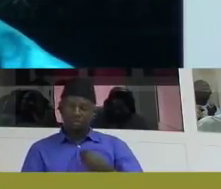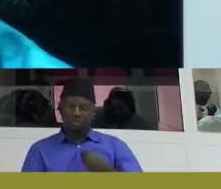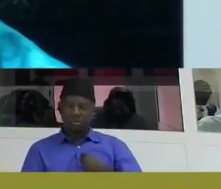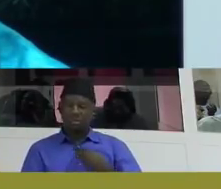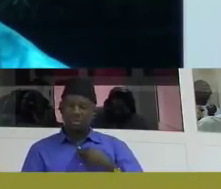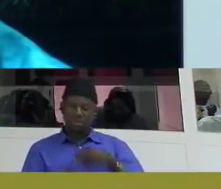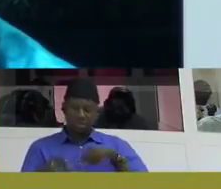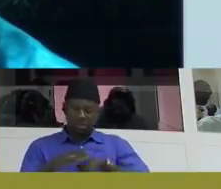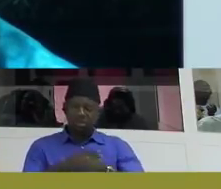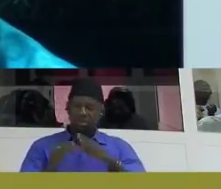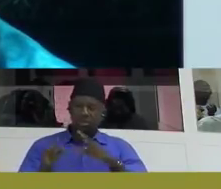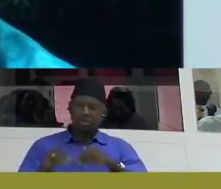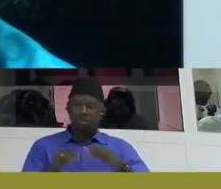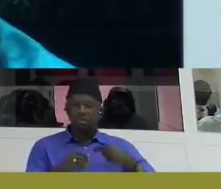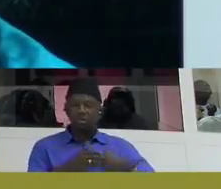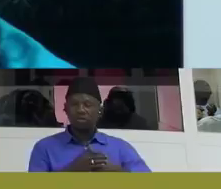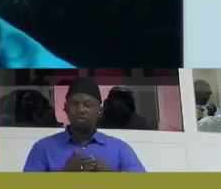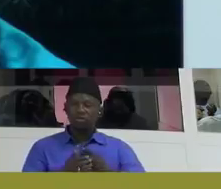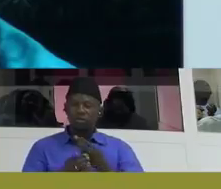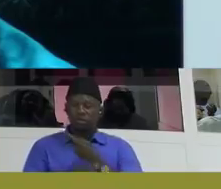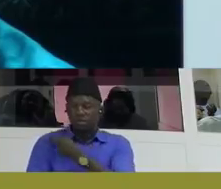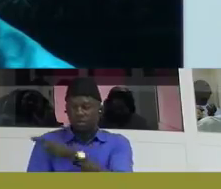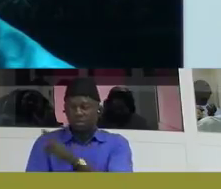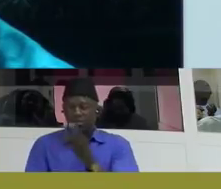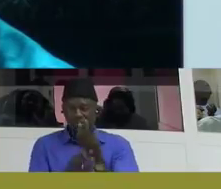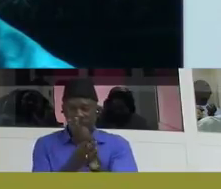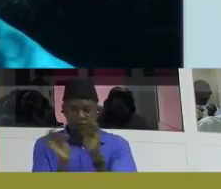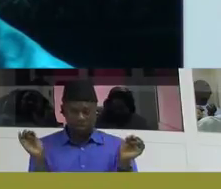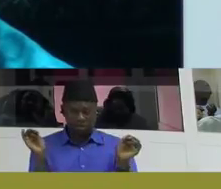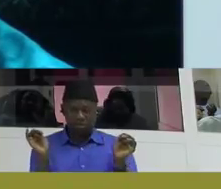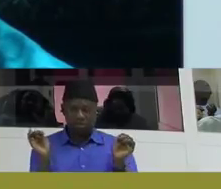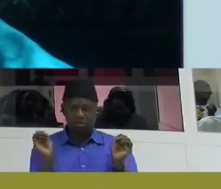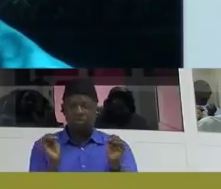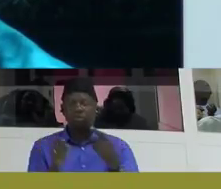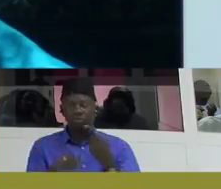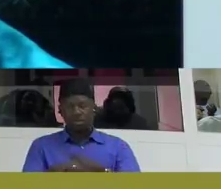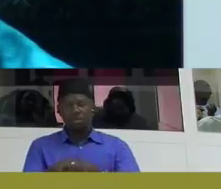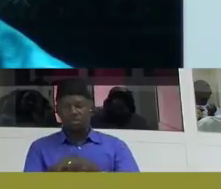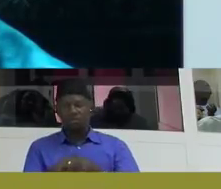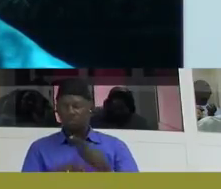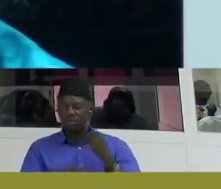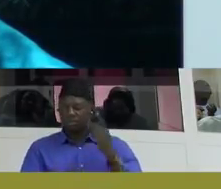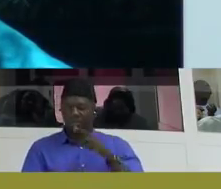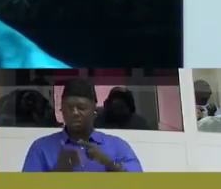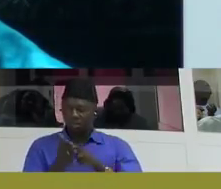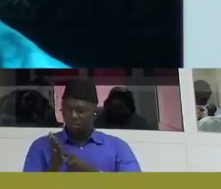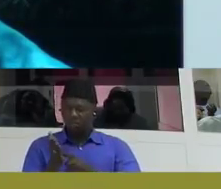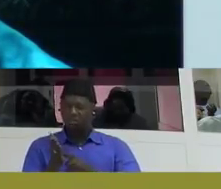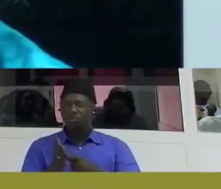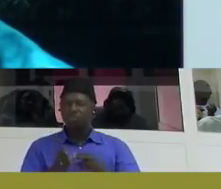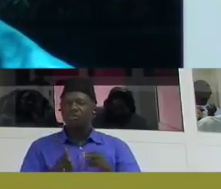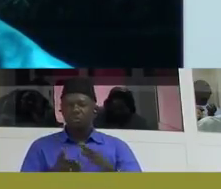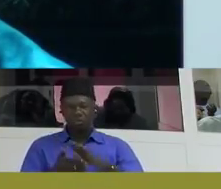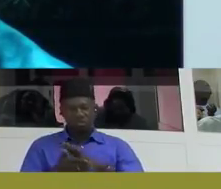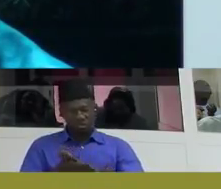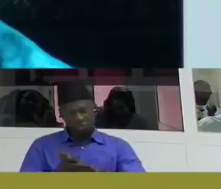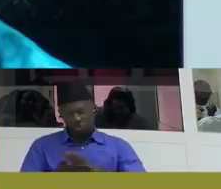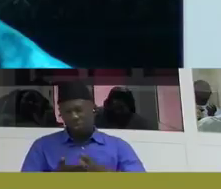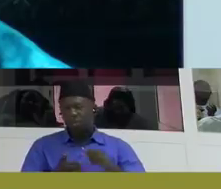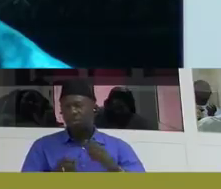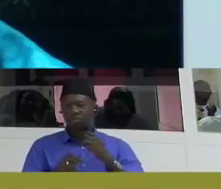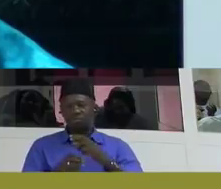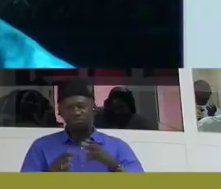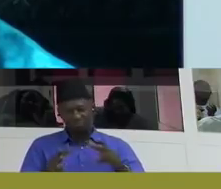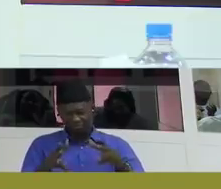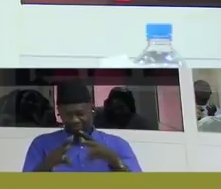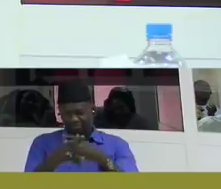religious freedoms, sometimes there is the need for moderation and mutual accommodation. You would agree with